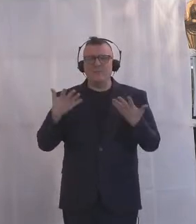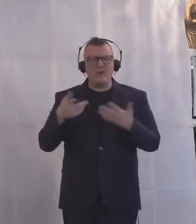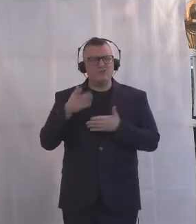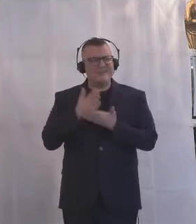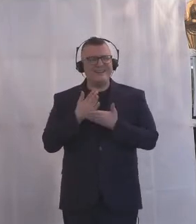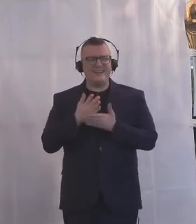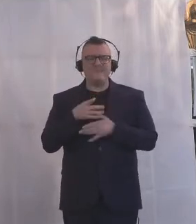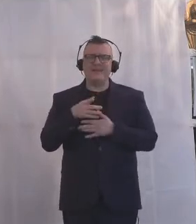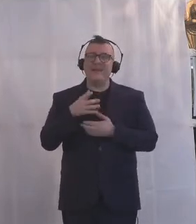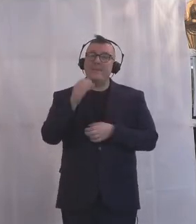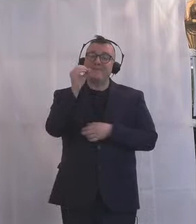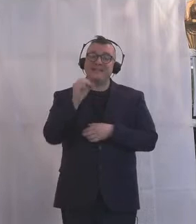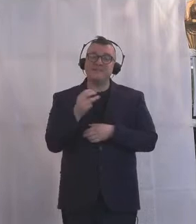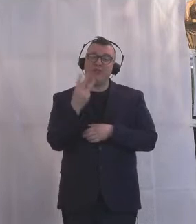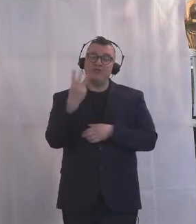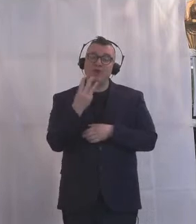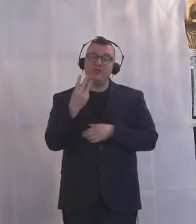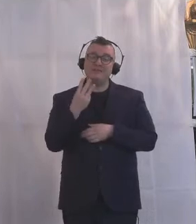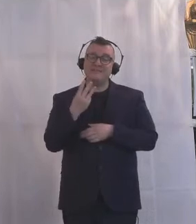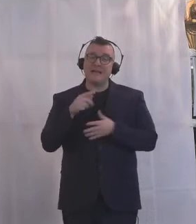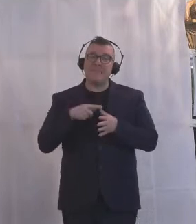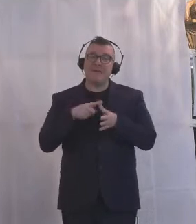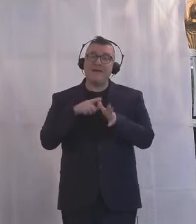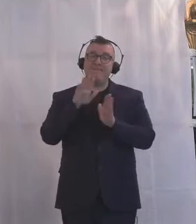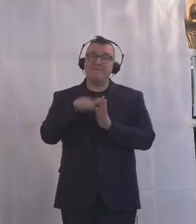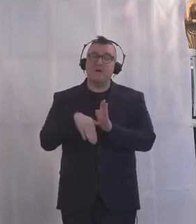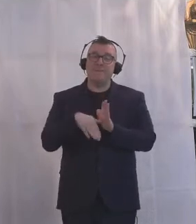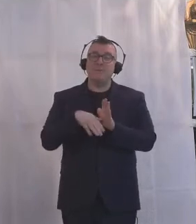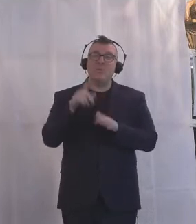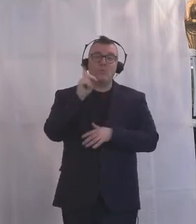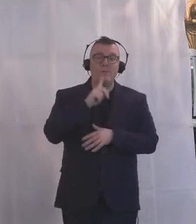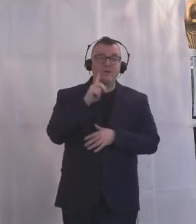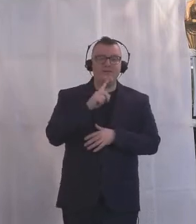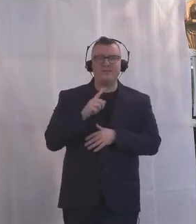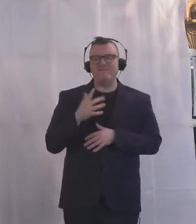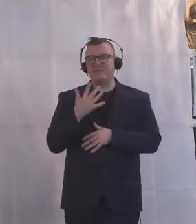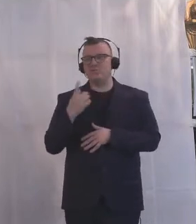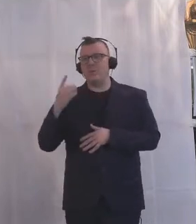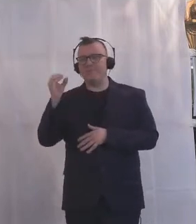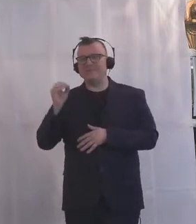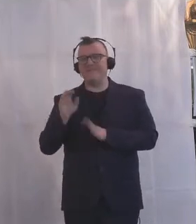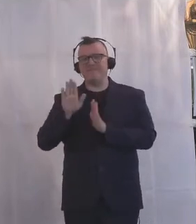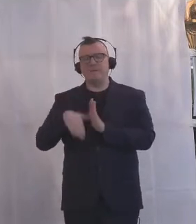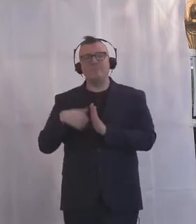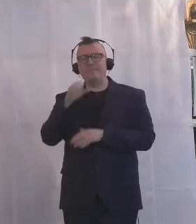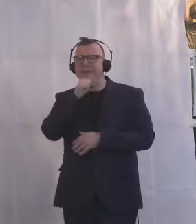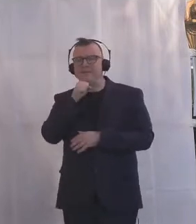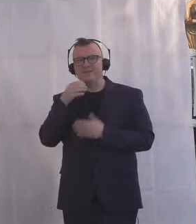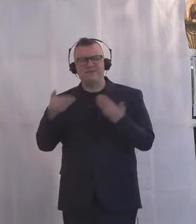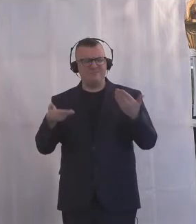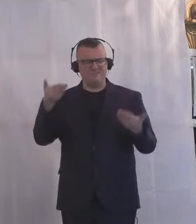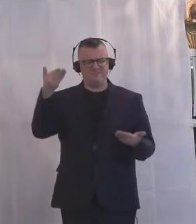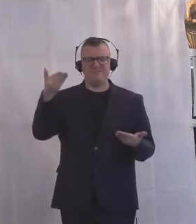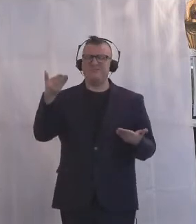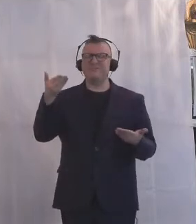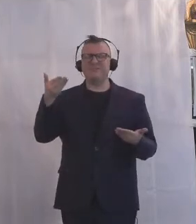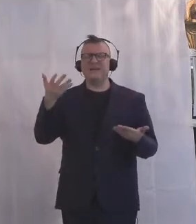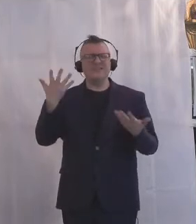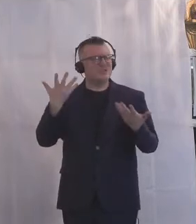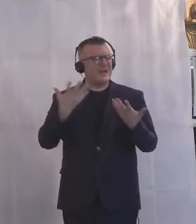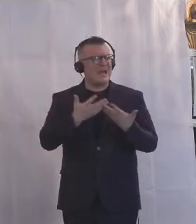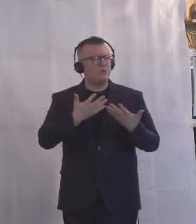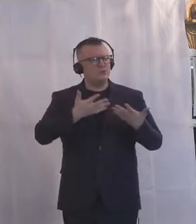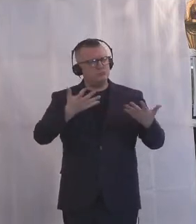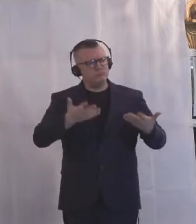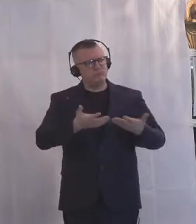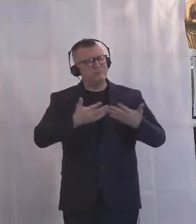13% of applications come from women, 51% come from male-owned businesses. So, getting the funnel about how do we make it more attractive for women